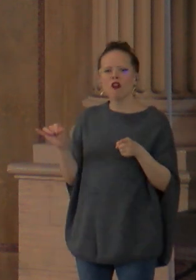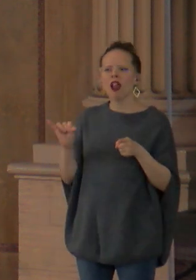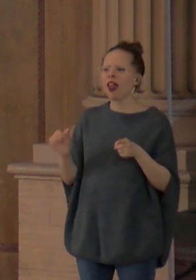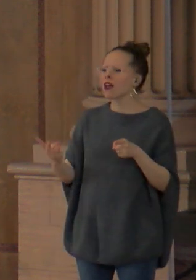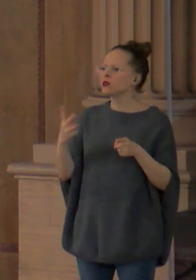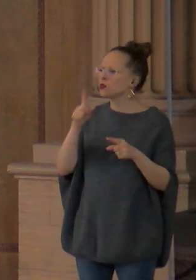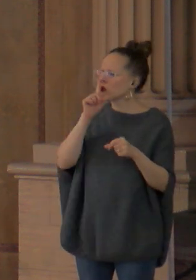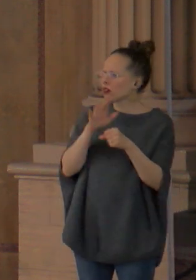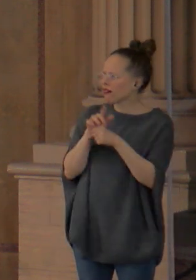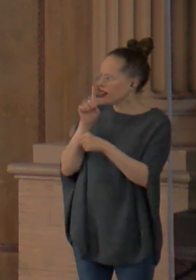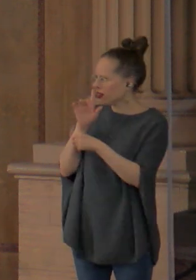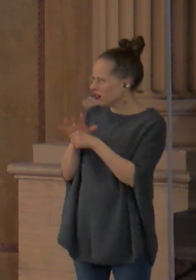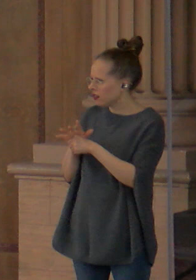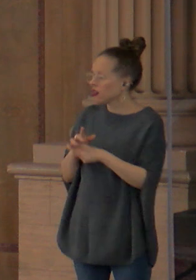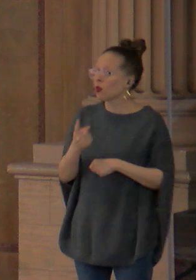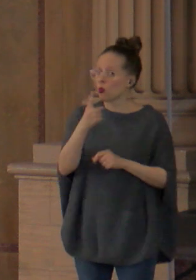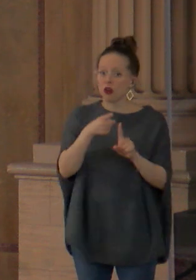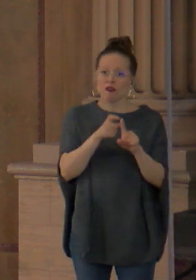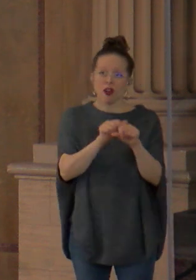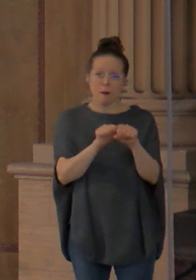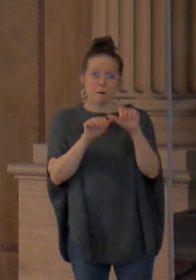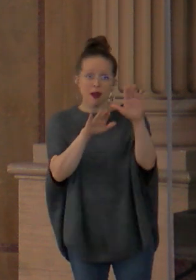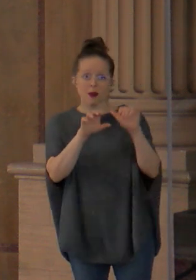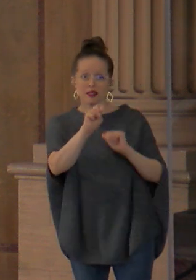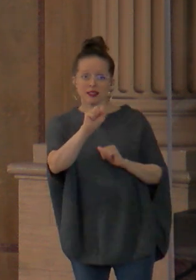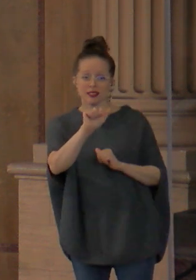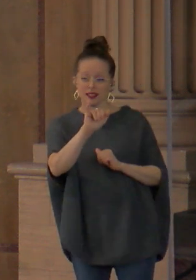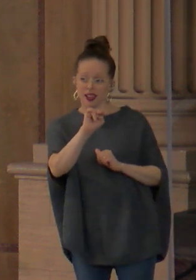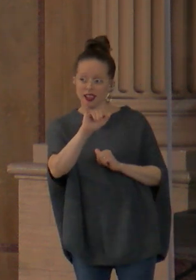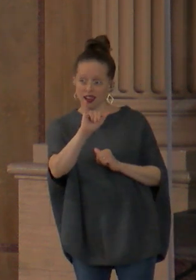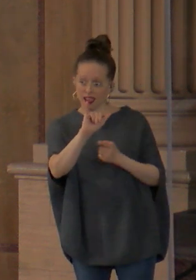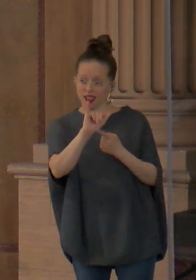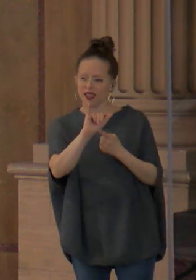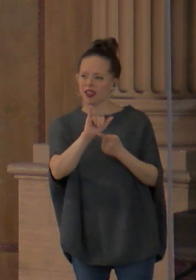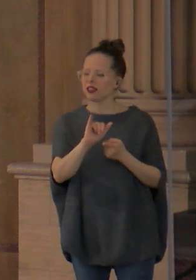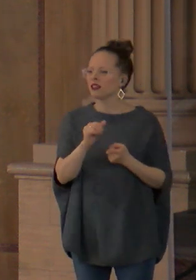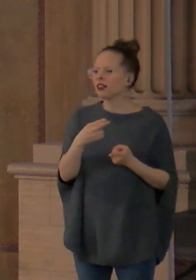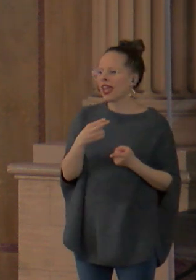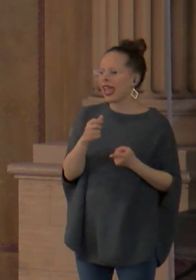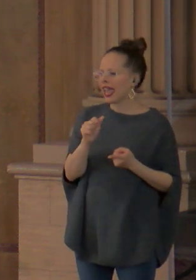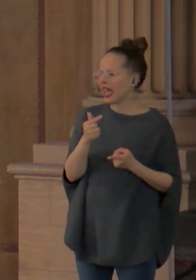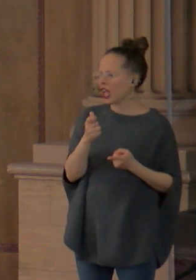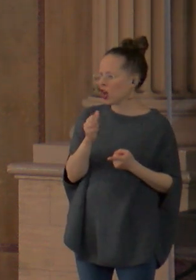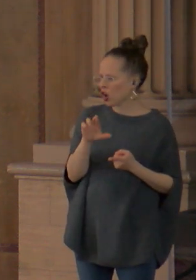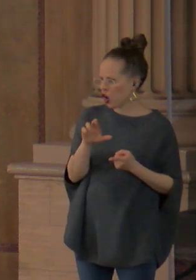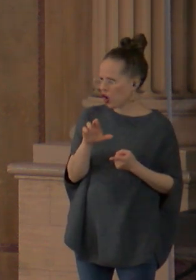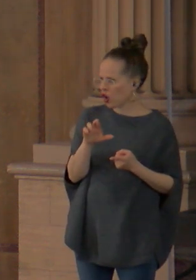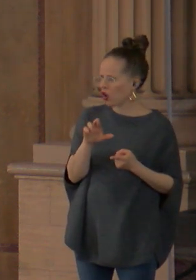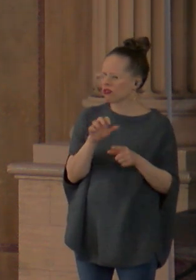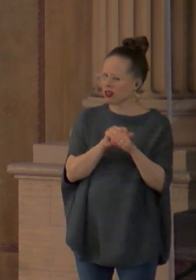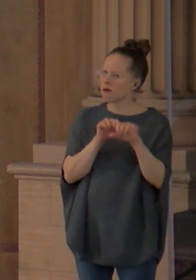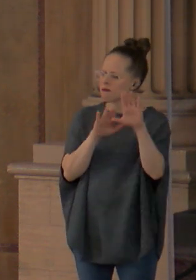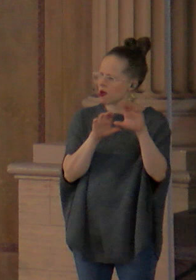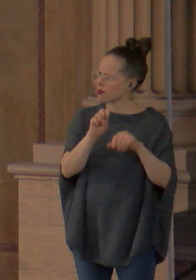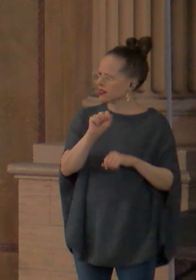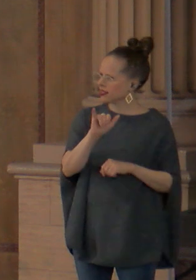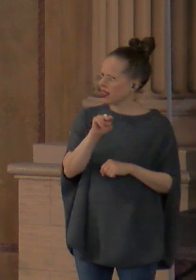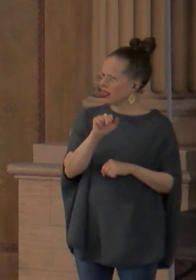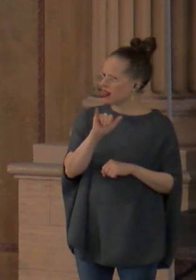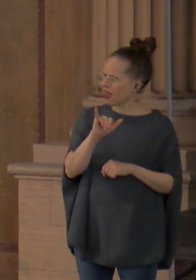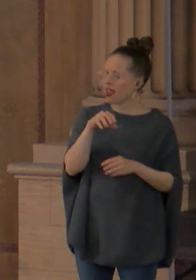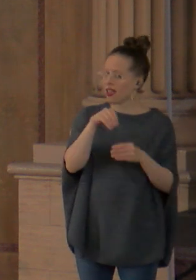One is from Mount Sinai, bearing children for slavery. She's Hagar. Now Hagar is Mount Sinai in Arabia. She corresponds to the present Jerusalem,